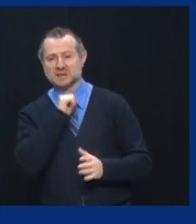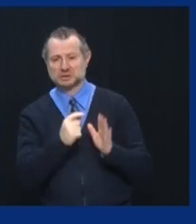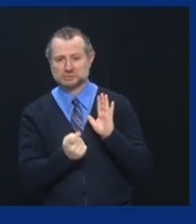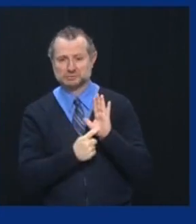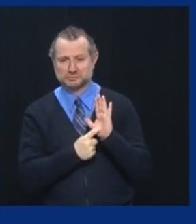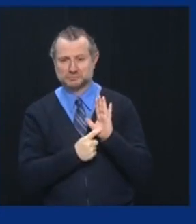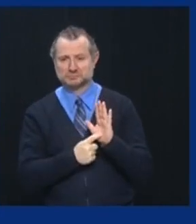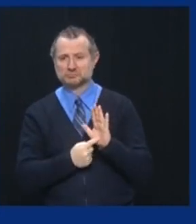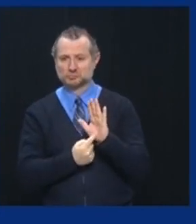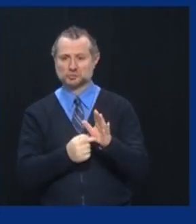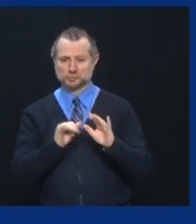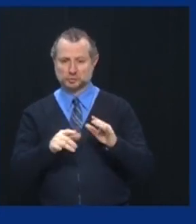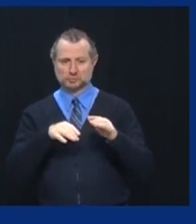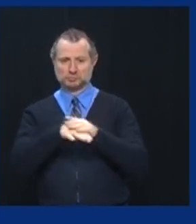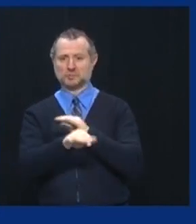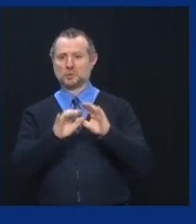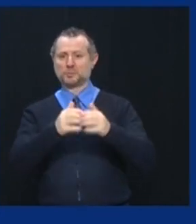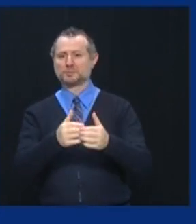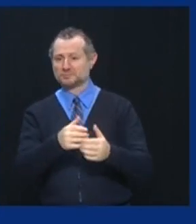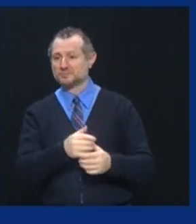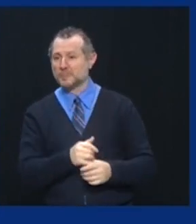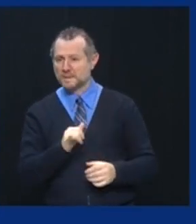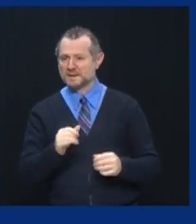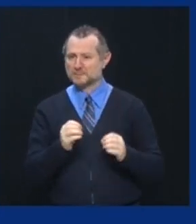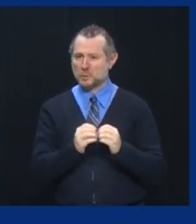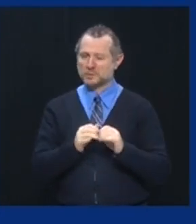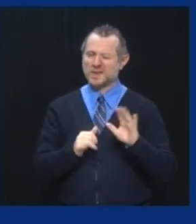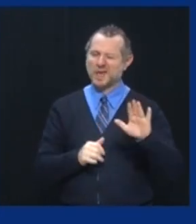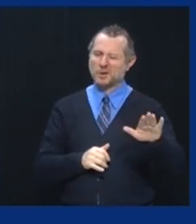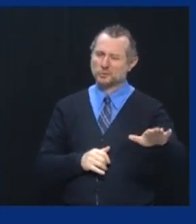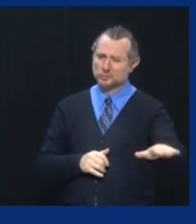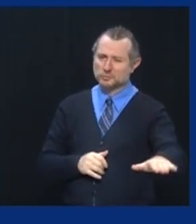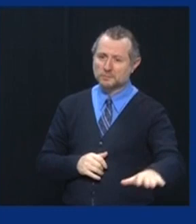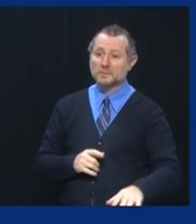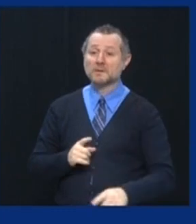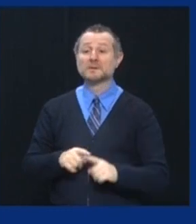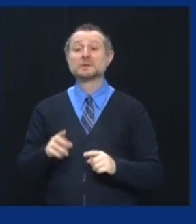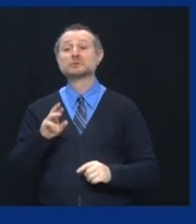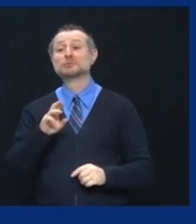But again, this is down the road. But that retail system